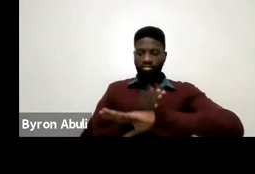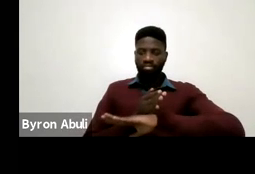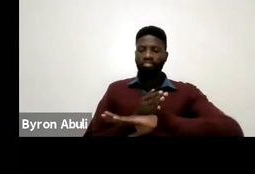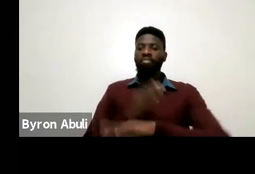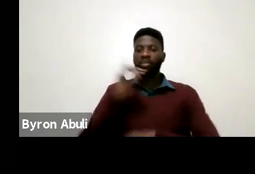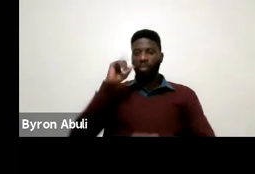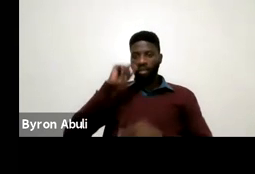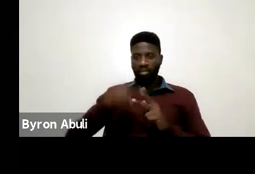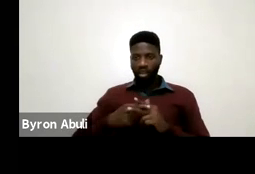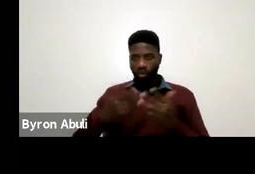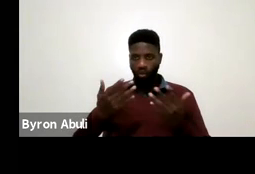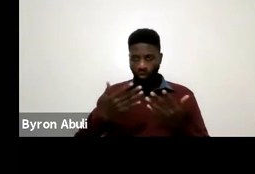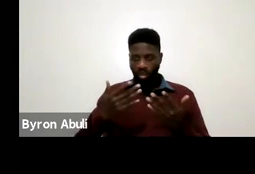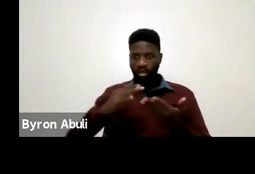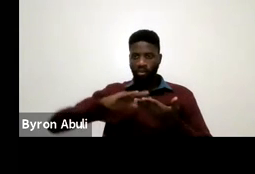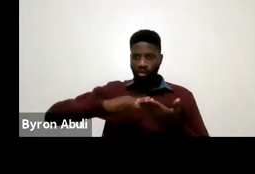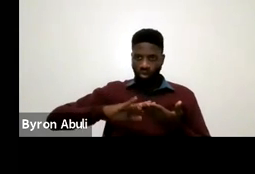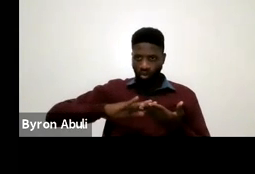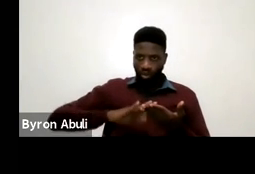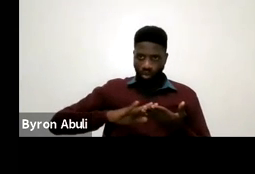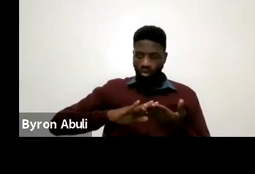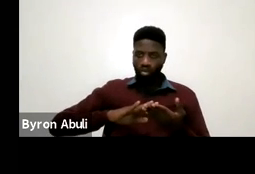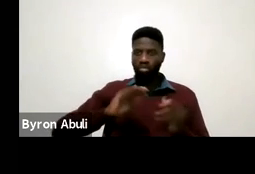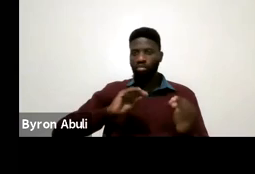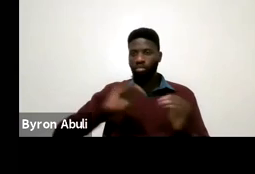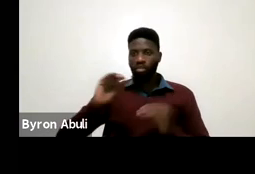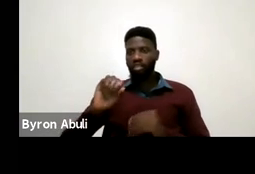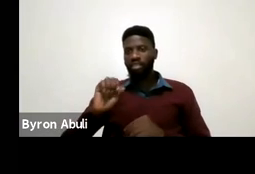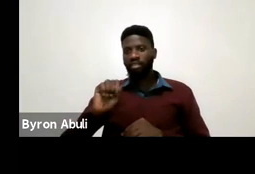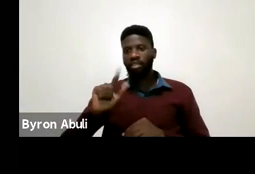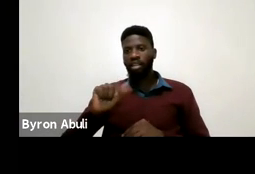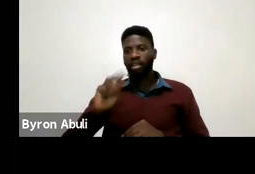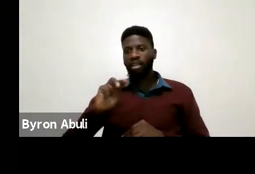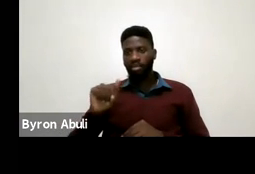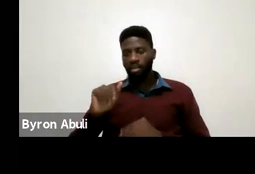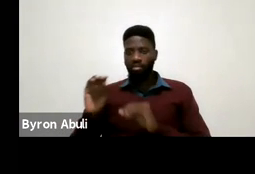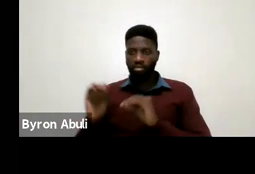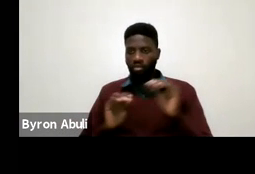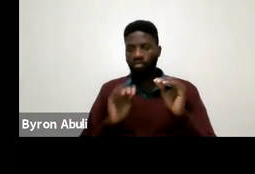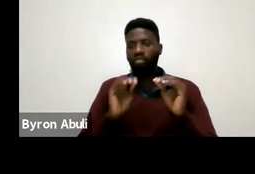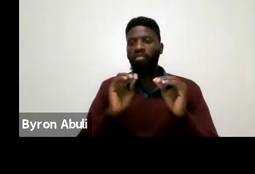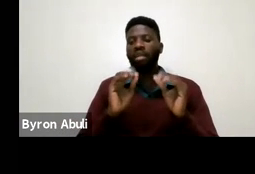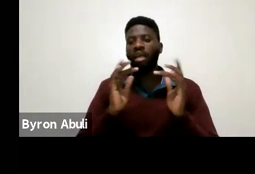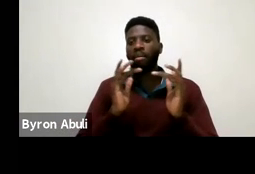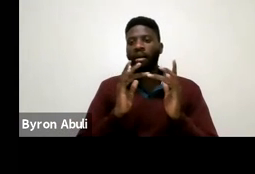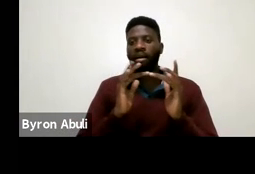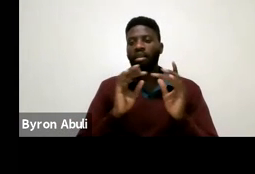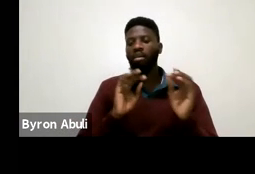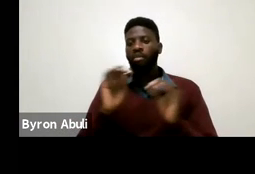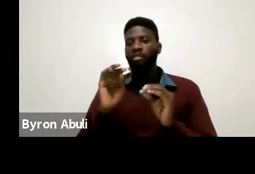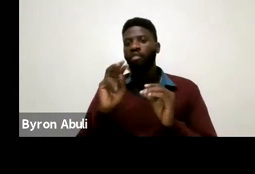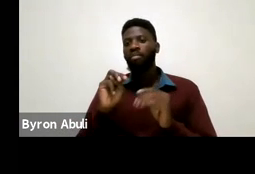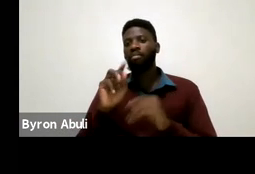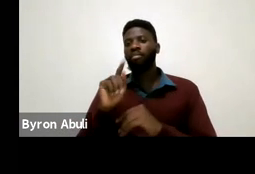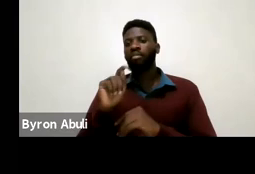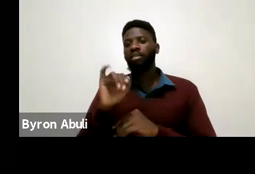start from Mlolongo to Salama, from Salama to Emali, from Emali to Mtitwandei. But if you realize you are going to